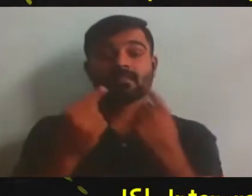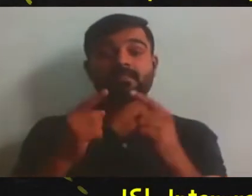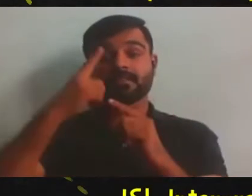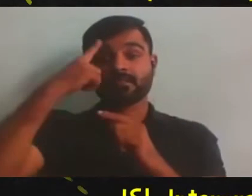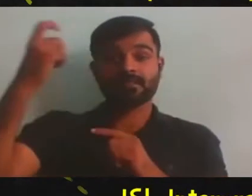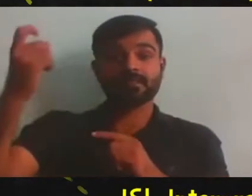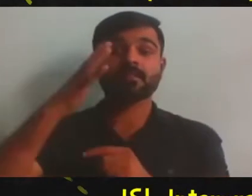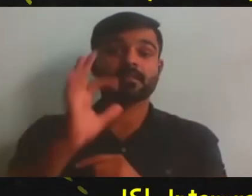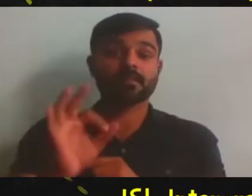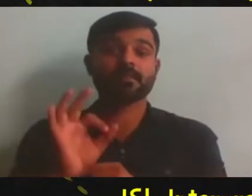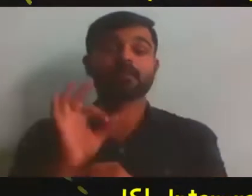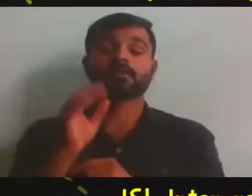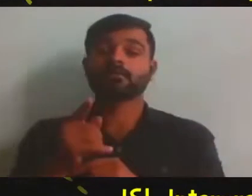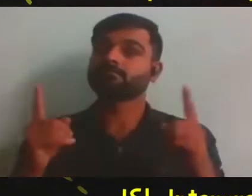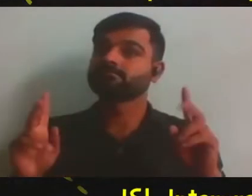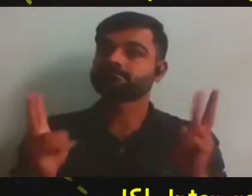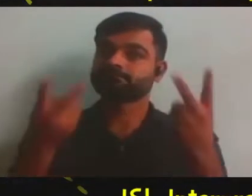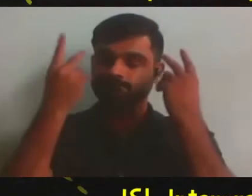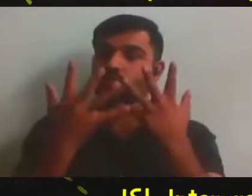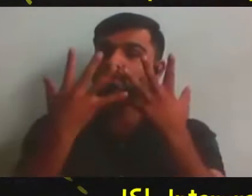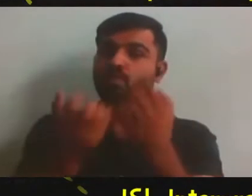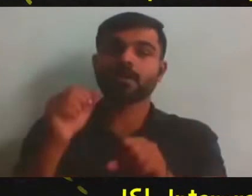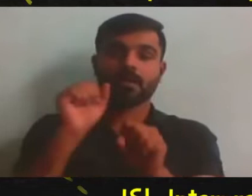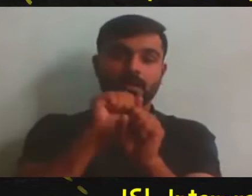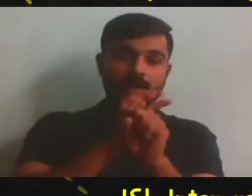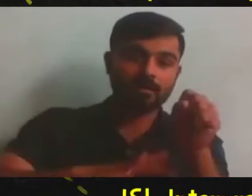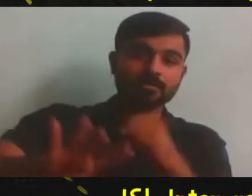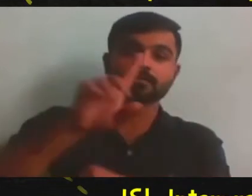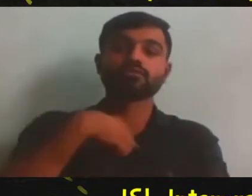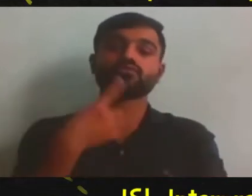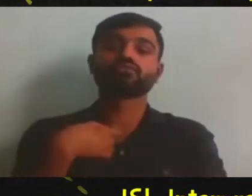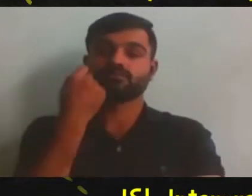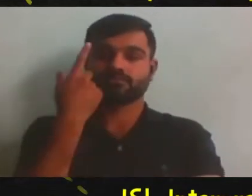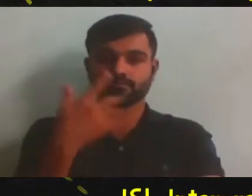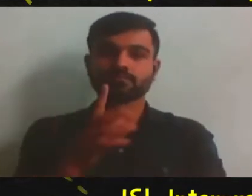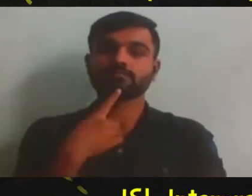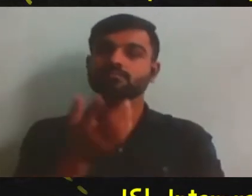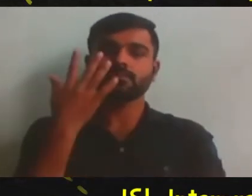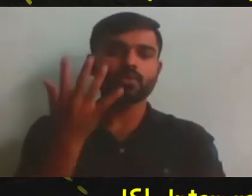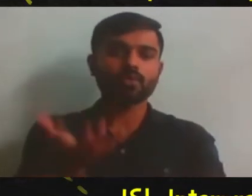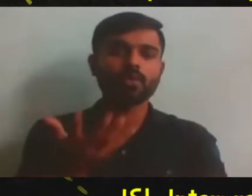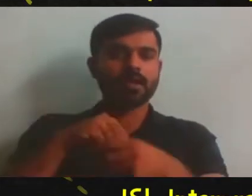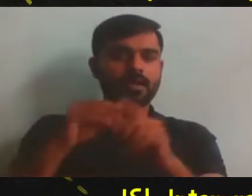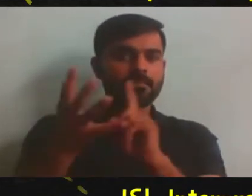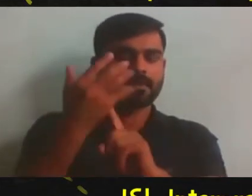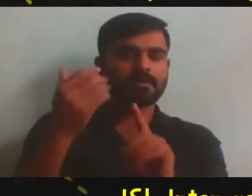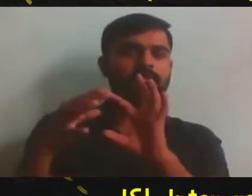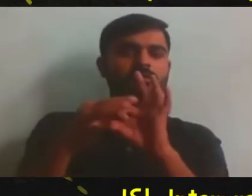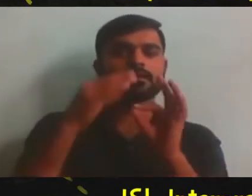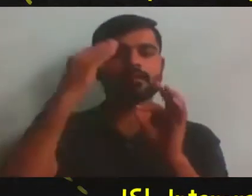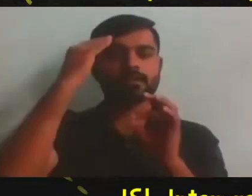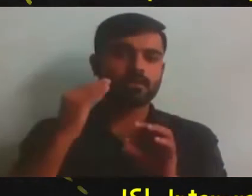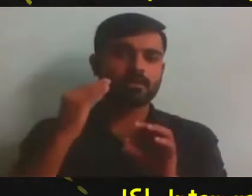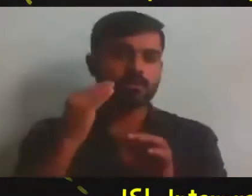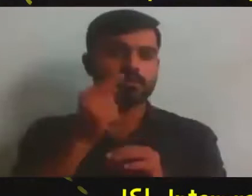important and significant, and we wanted to work with someone who understood that. And that's why we approached Priya Kurian. With her, we